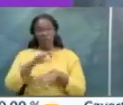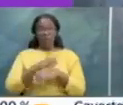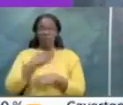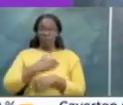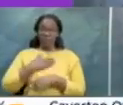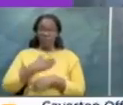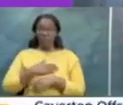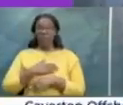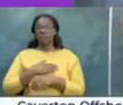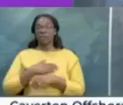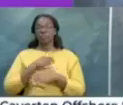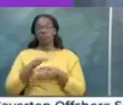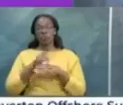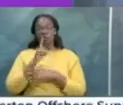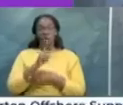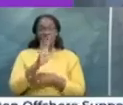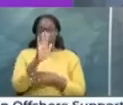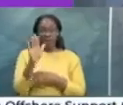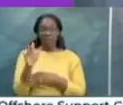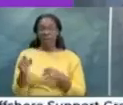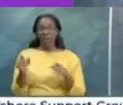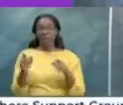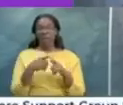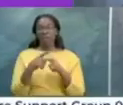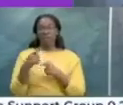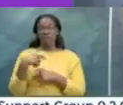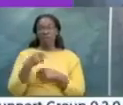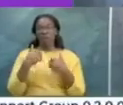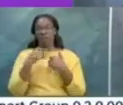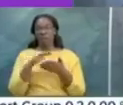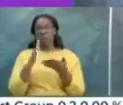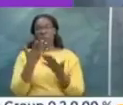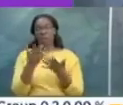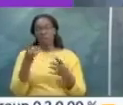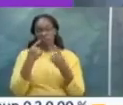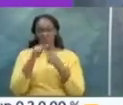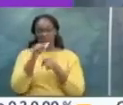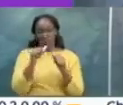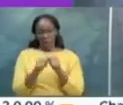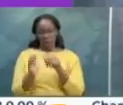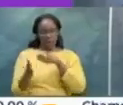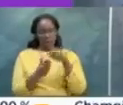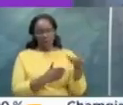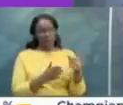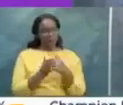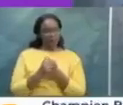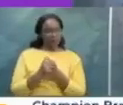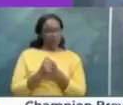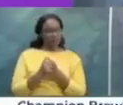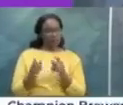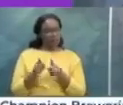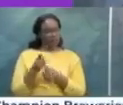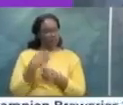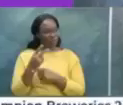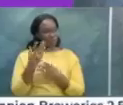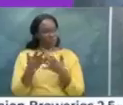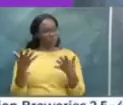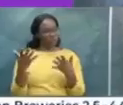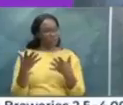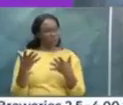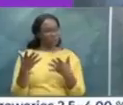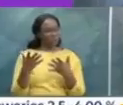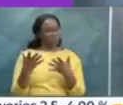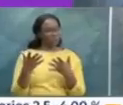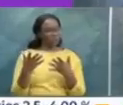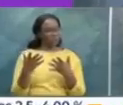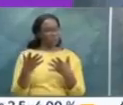call in, please put in your order, and we even have more products to talk about. Now we're going to take a look at some of the products we've looked at so far, just to give you